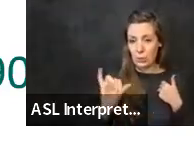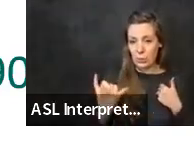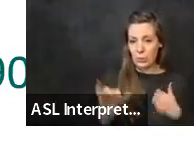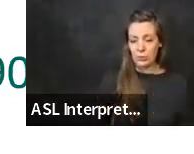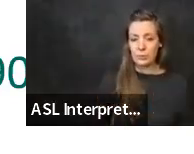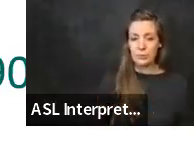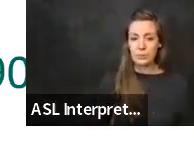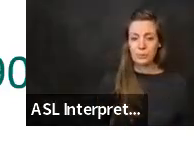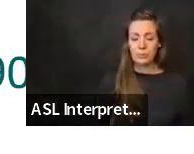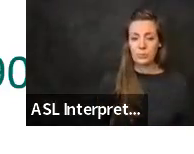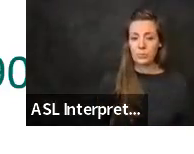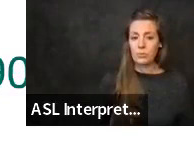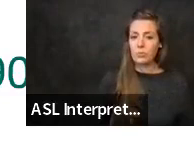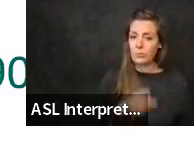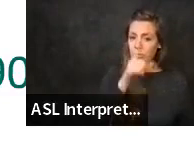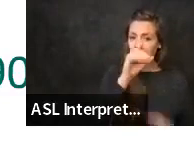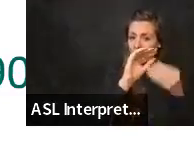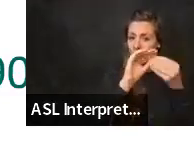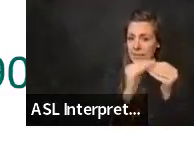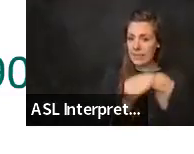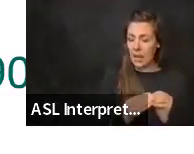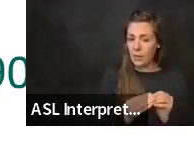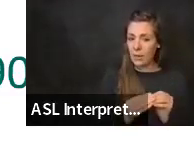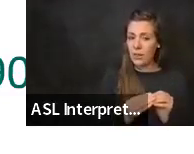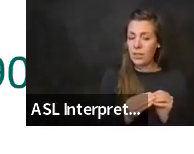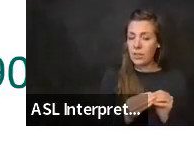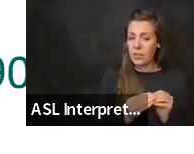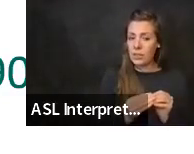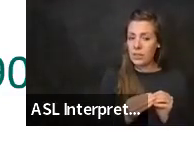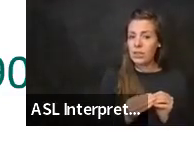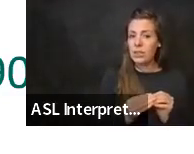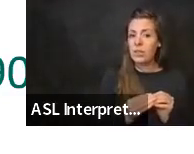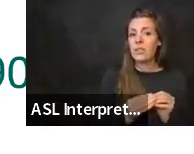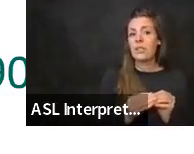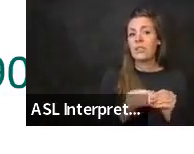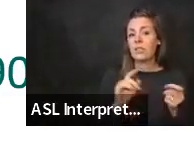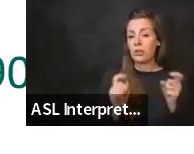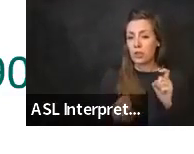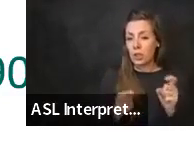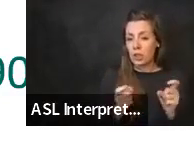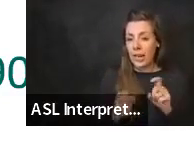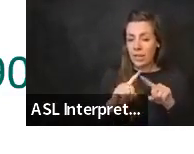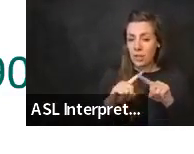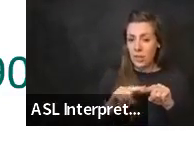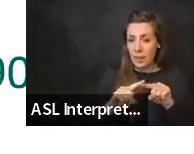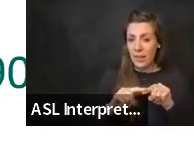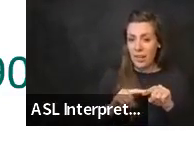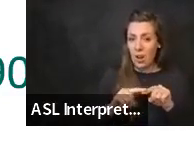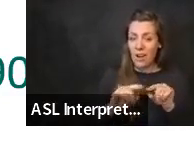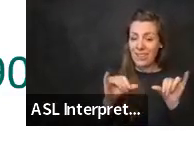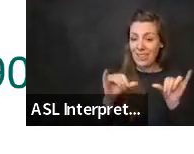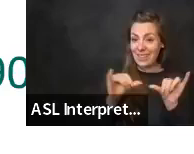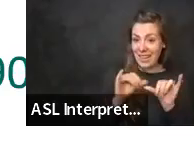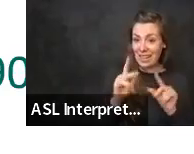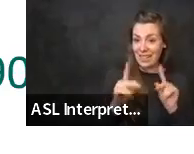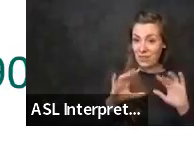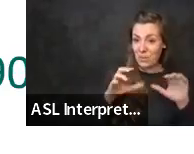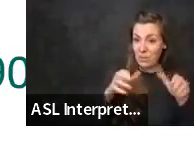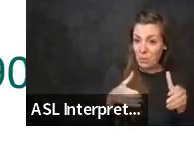And these case rates are impacted by the size of each population in our